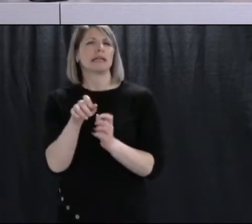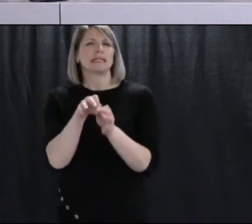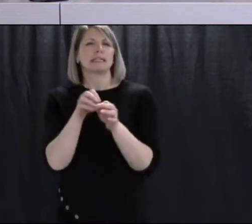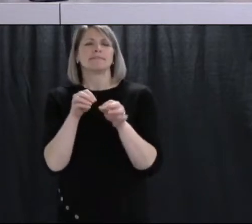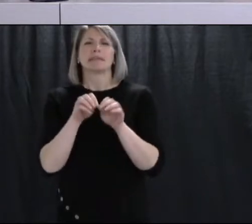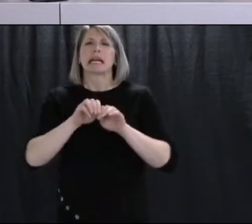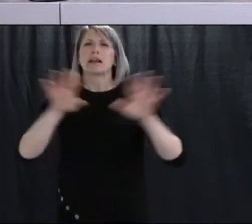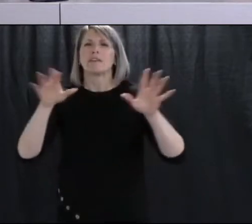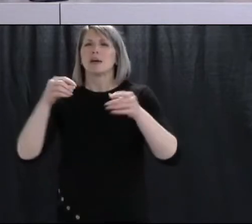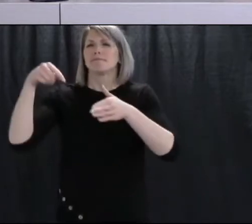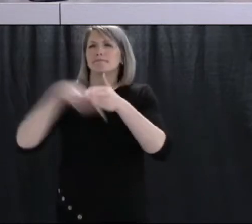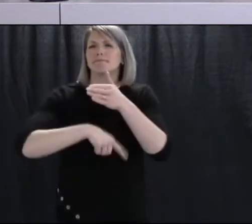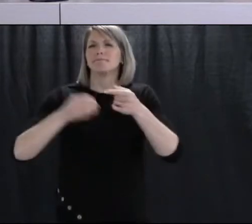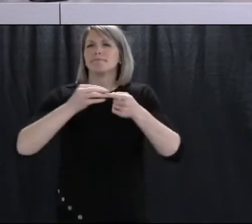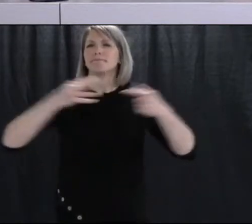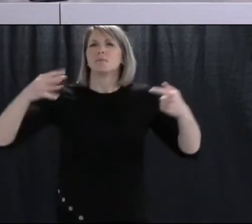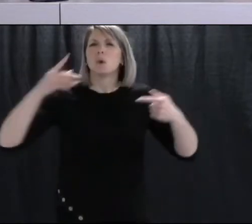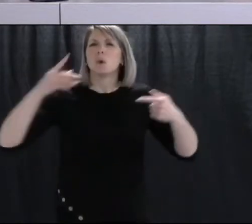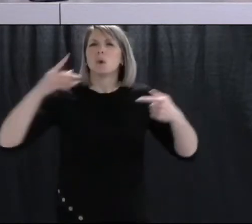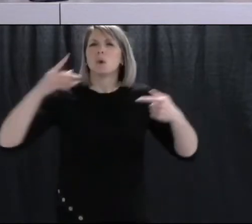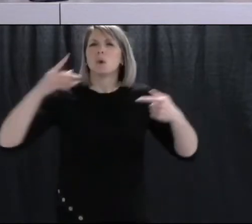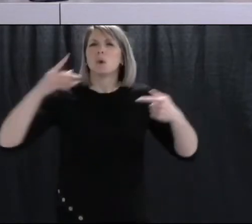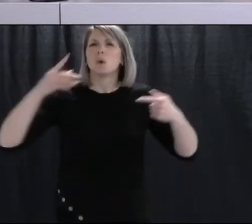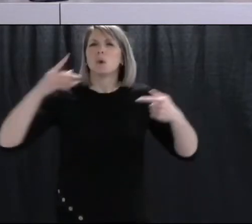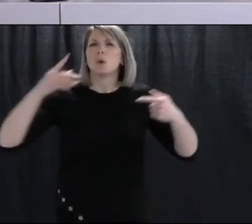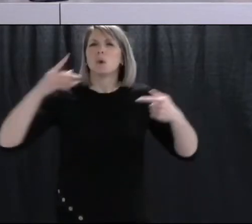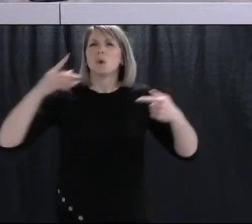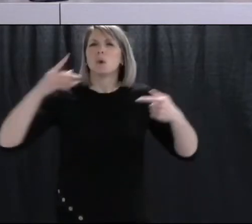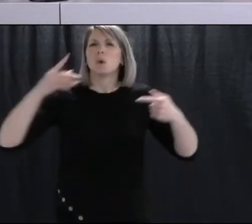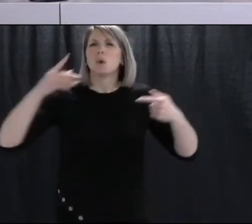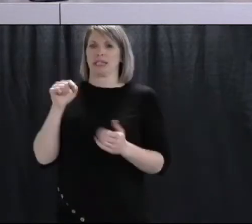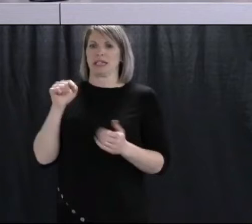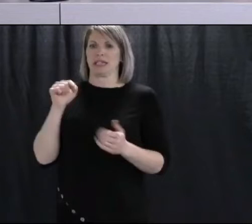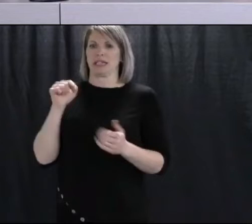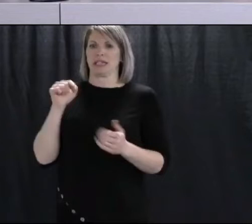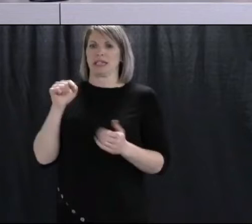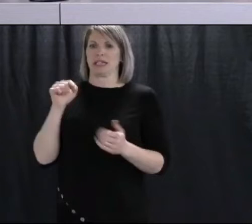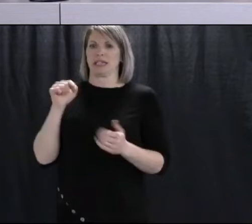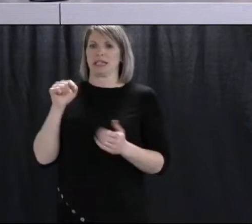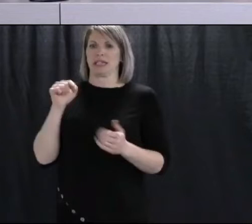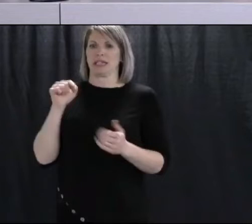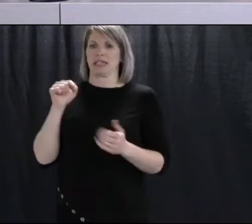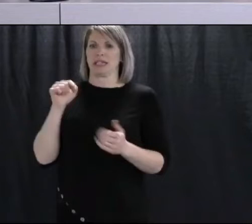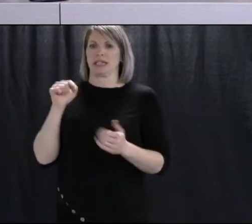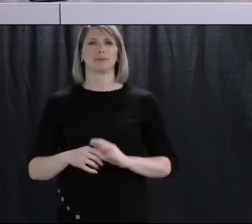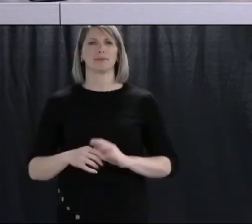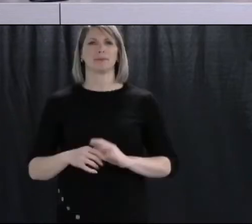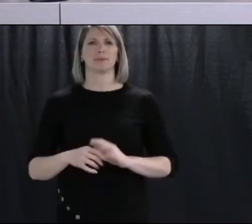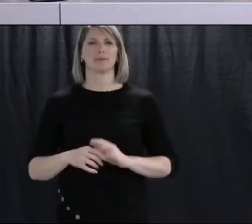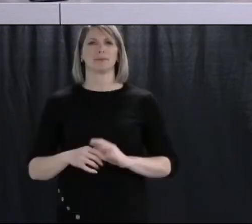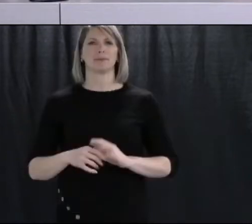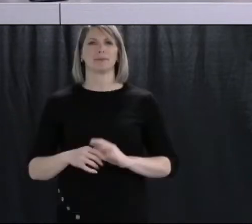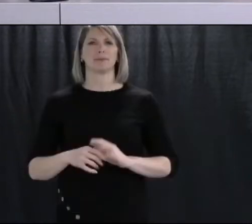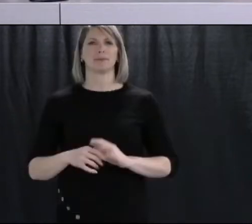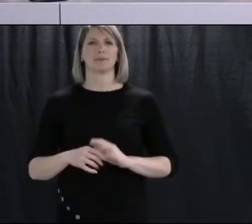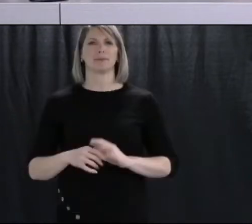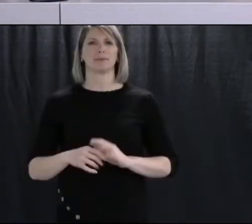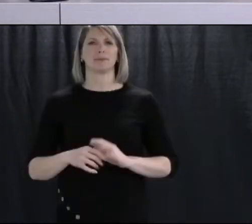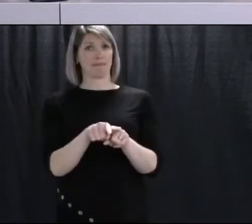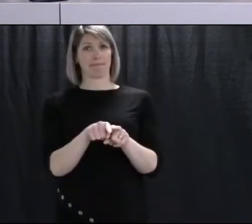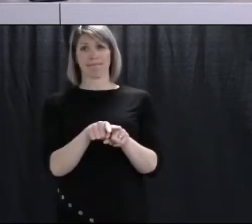today versus how you were advising people to do it last week? So the rules are still the same. If you are